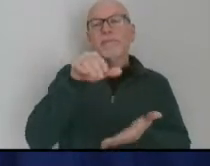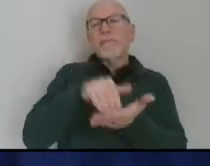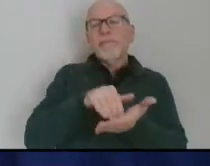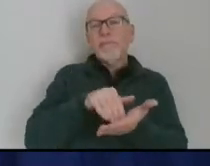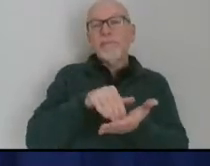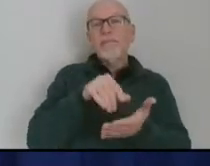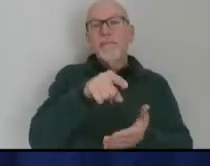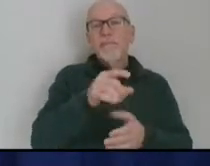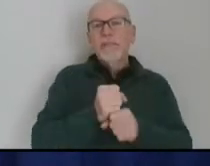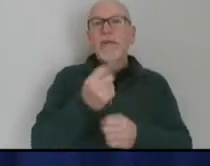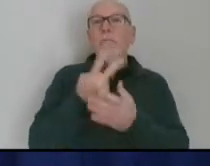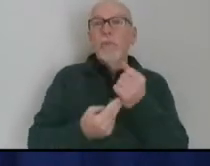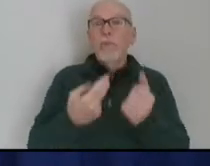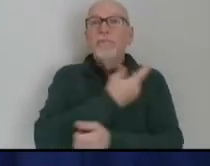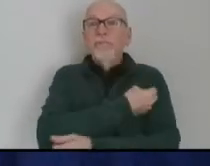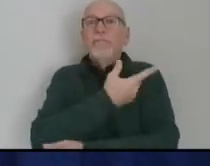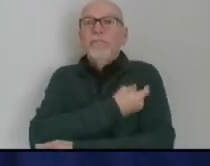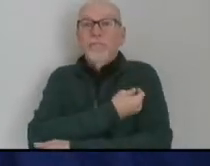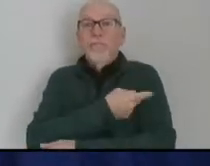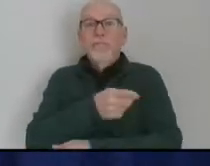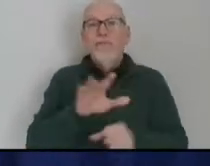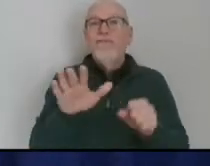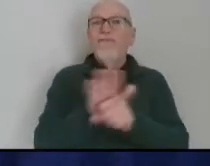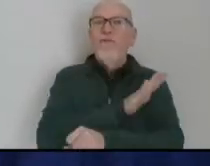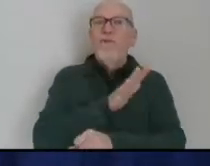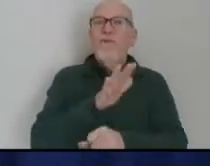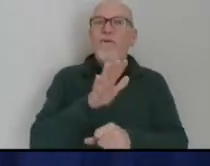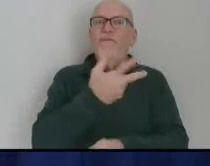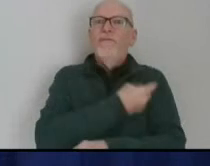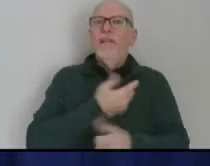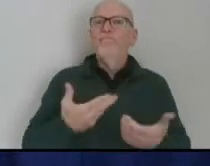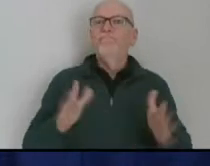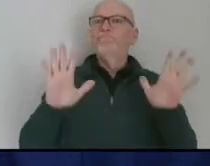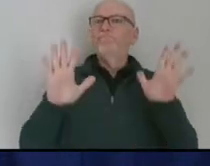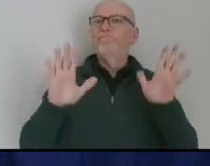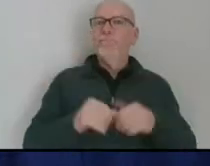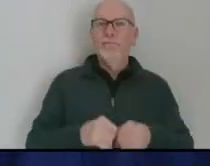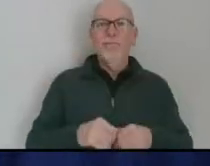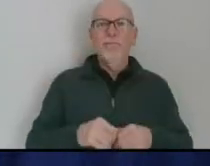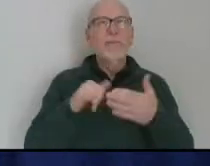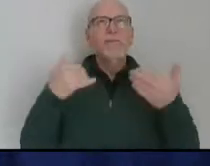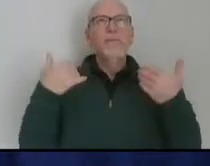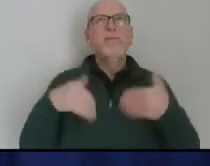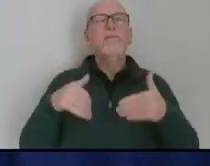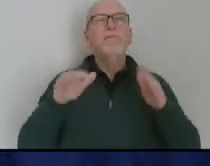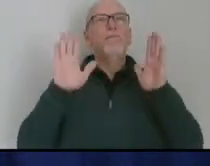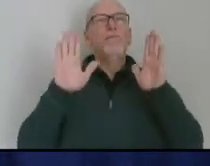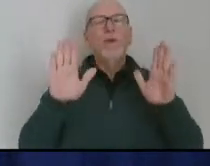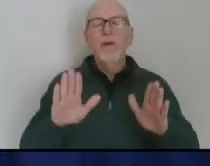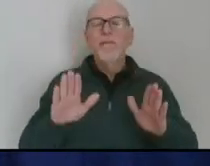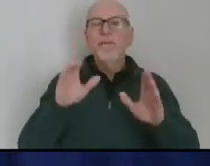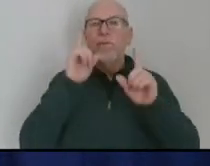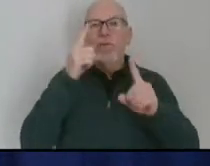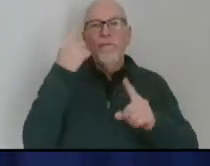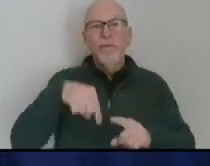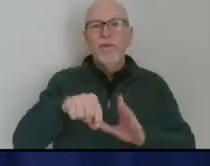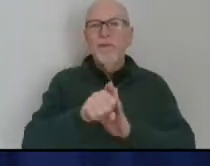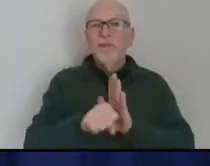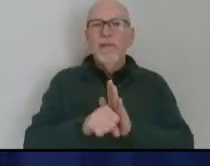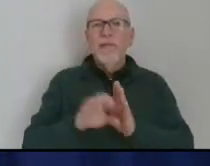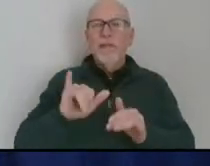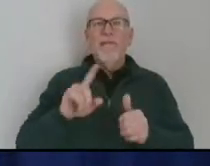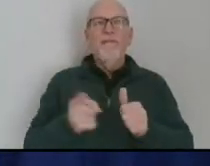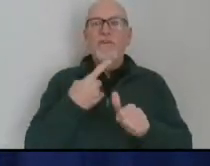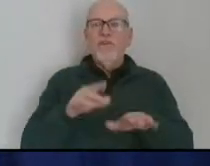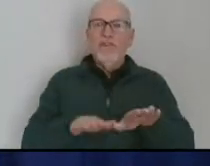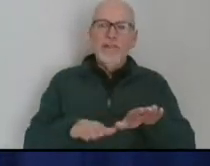both doses and are therefore fully vaccinated. That is an incredible milestone for our state and represents the first crucial steps